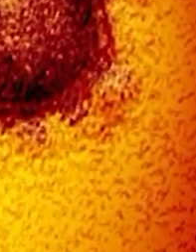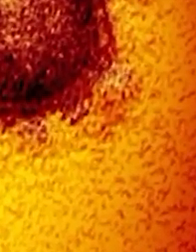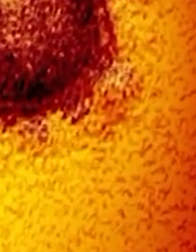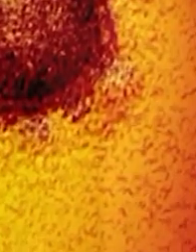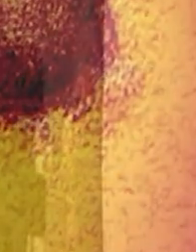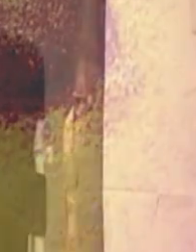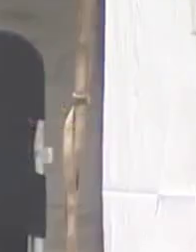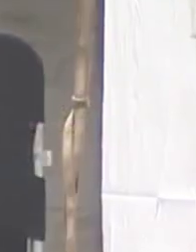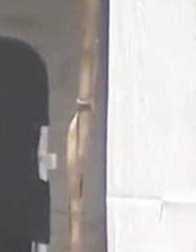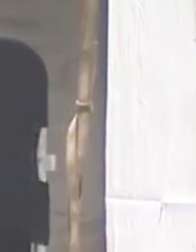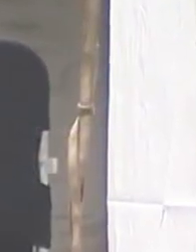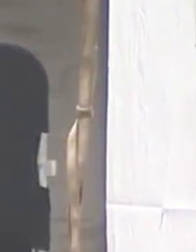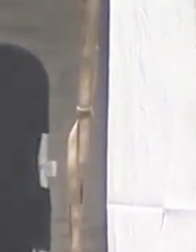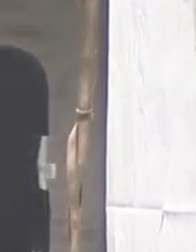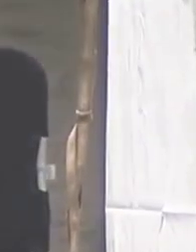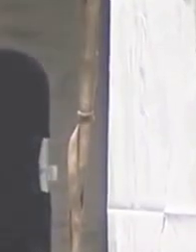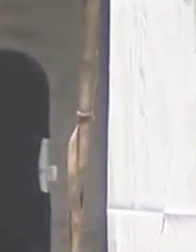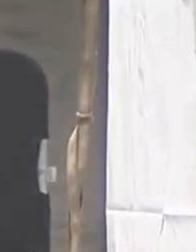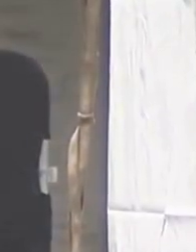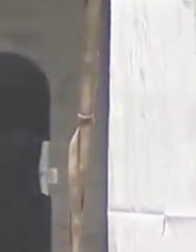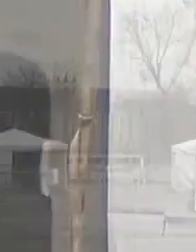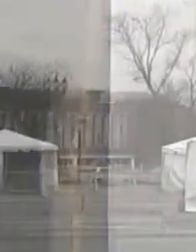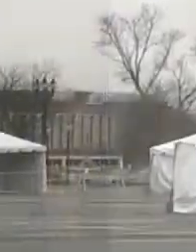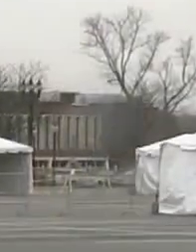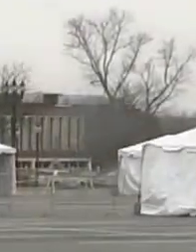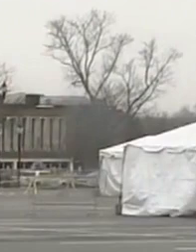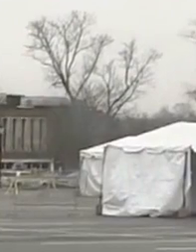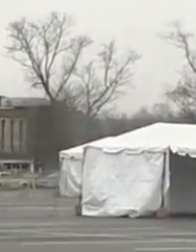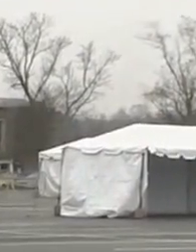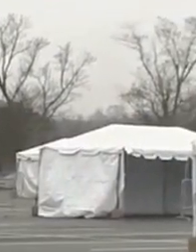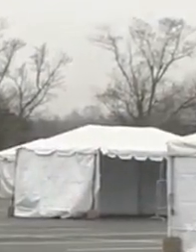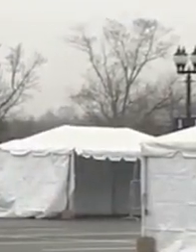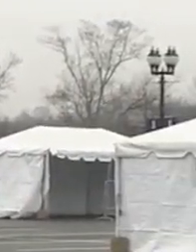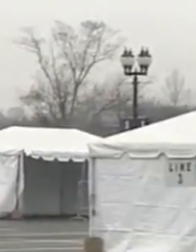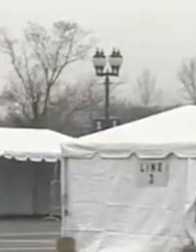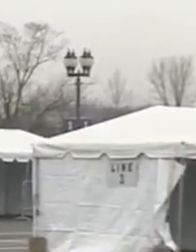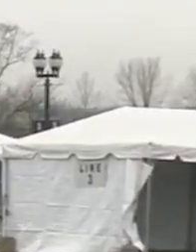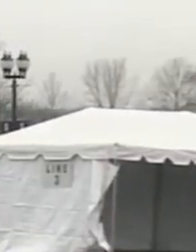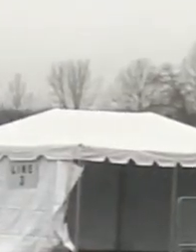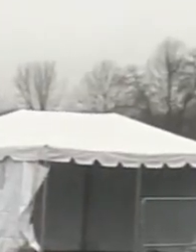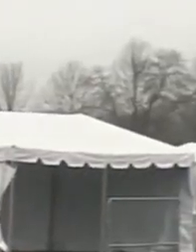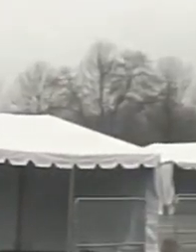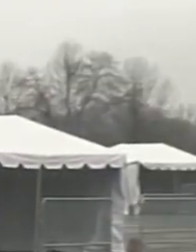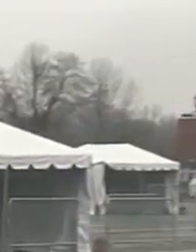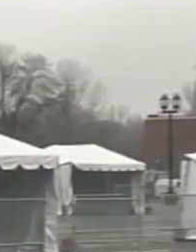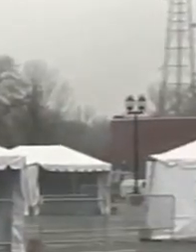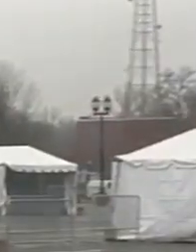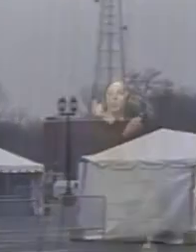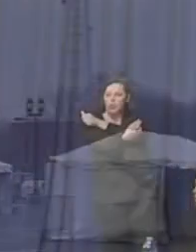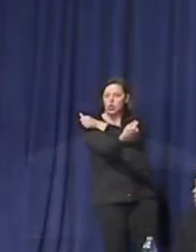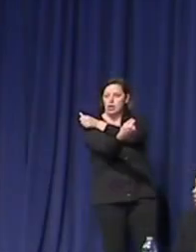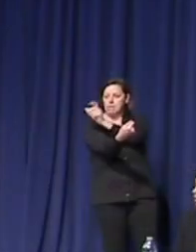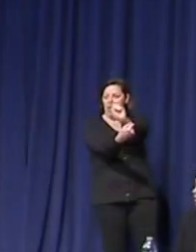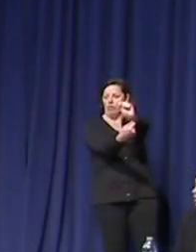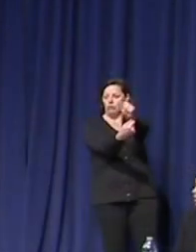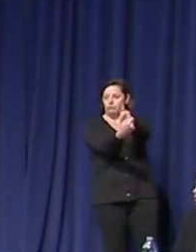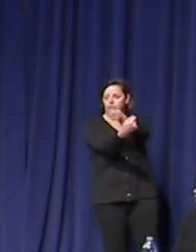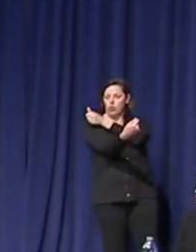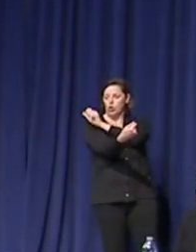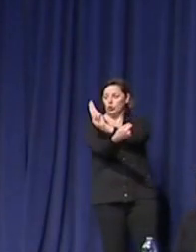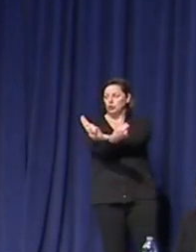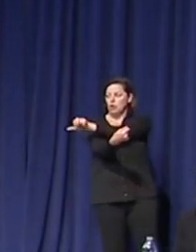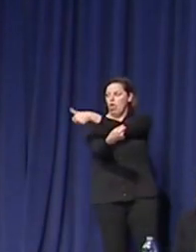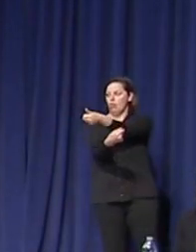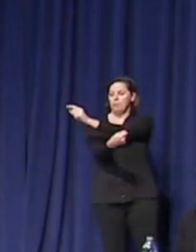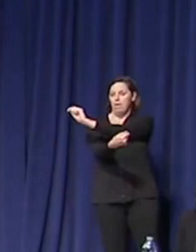expansion of testing. Tents for that expanded testing are up at Camden County College in Blackwood, where they're waiting for test kits. State officials say